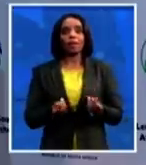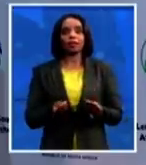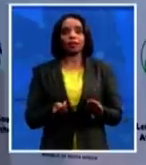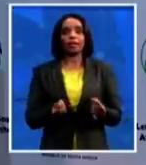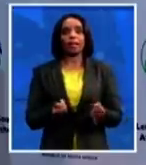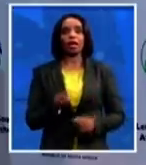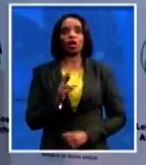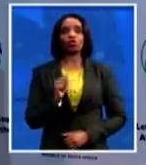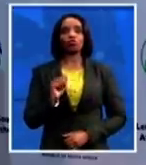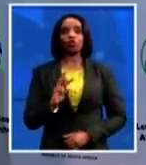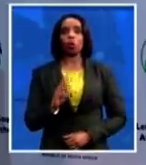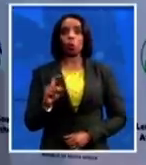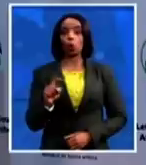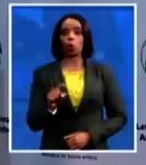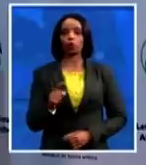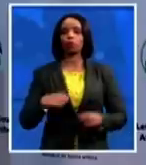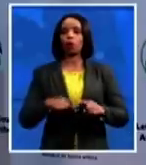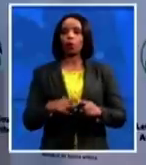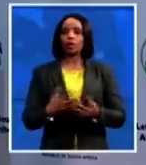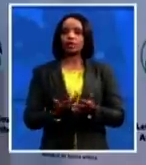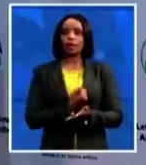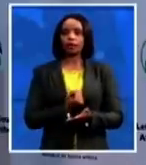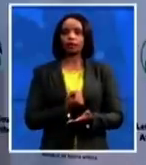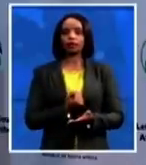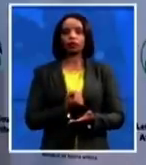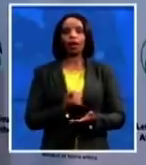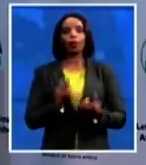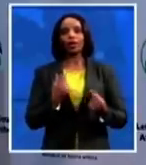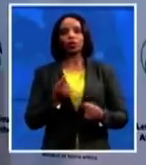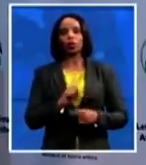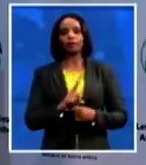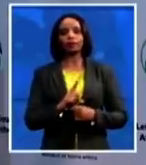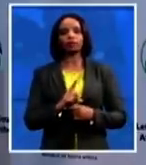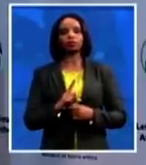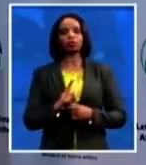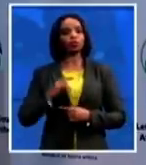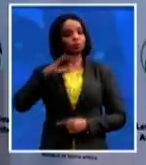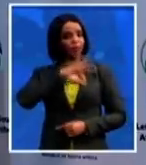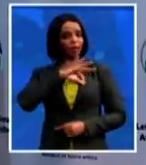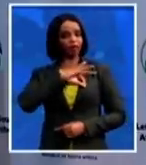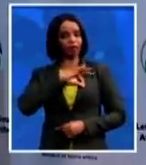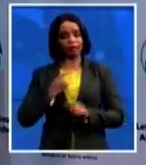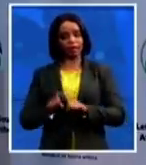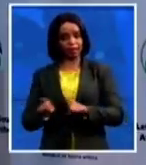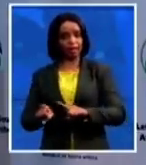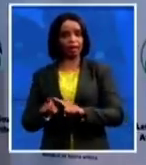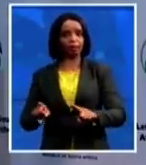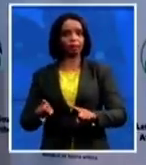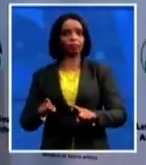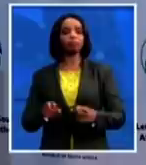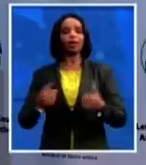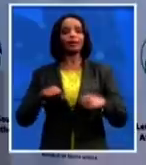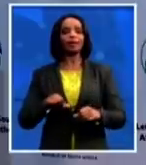to America, to Britain, to beneficiate them and come back many times costly for us to be able to